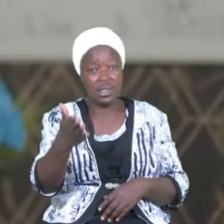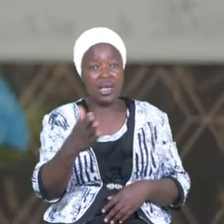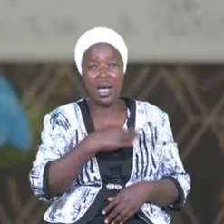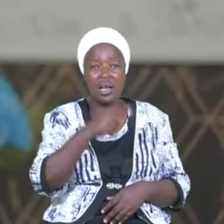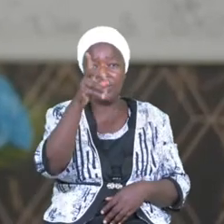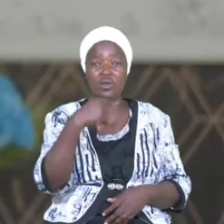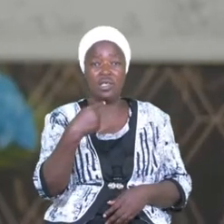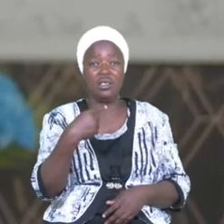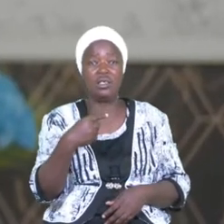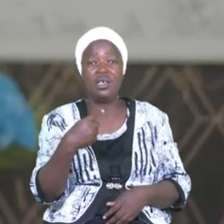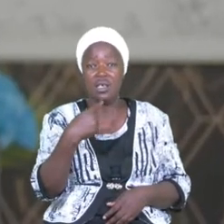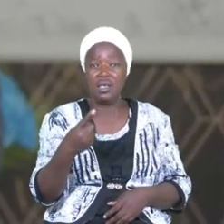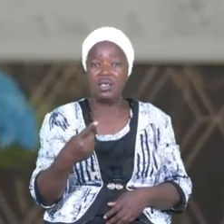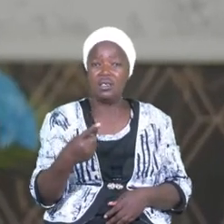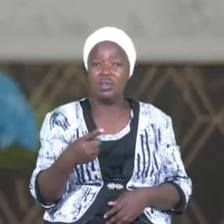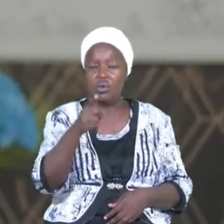Paul?